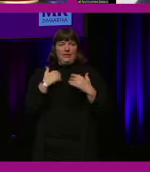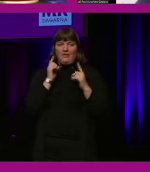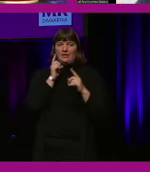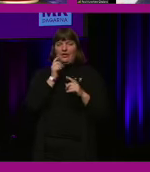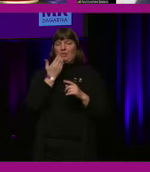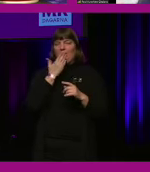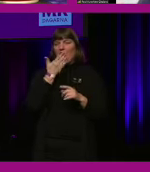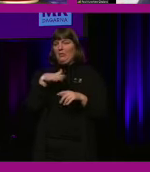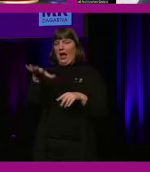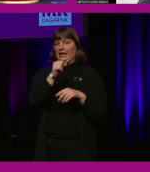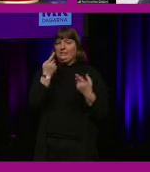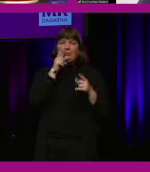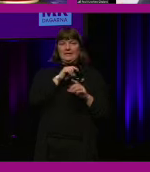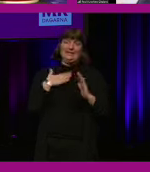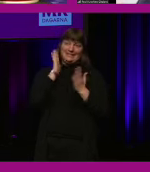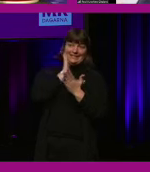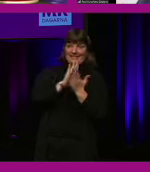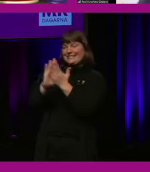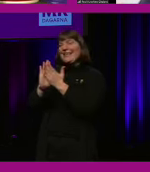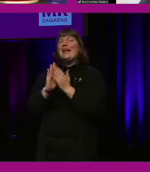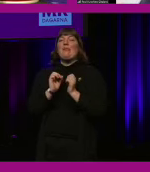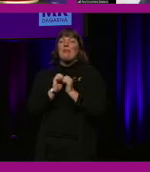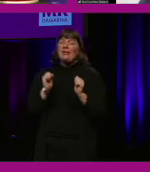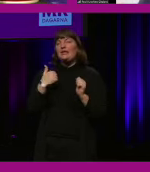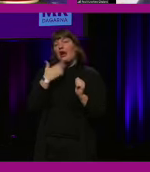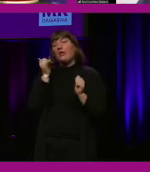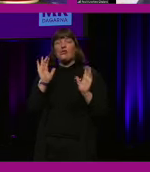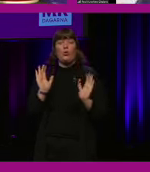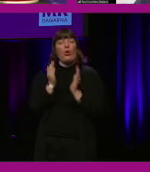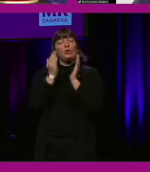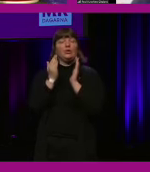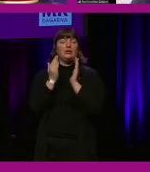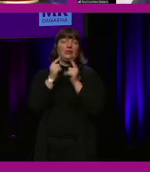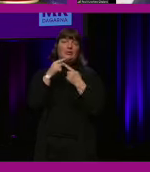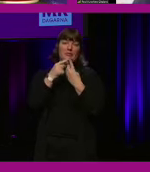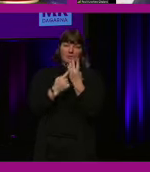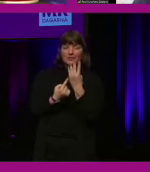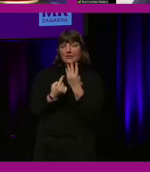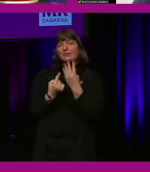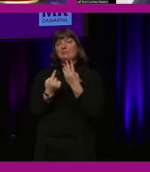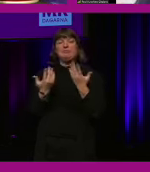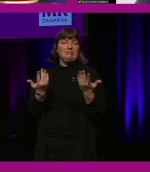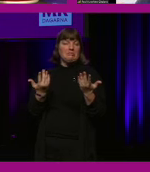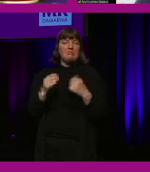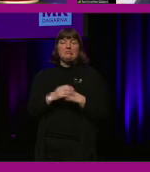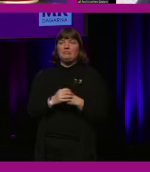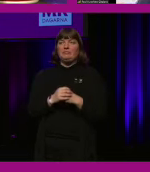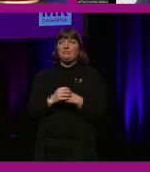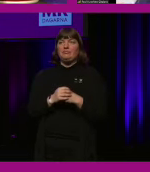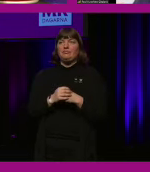advance. I'm just going to make some brief remarks around a selection of the issues raised.